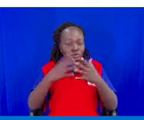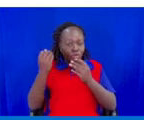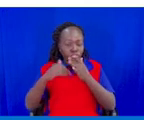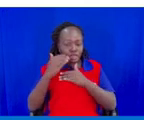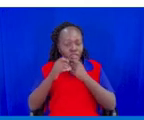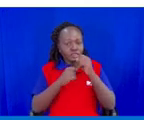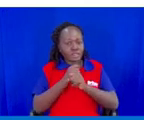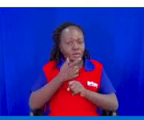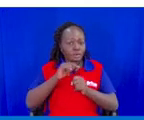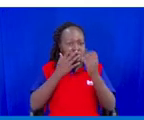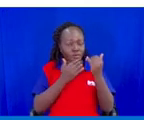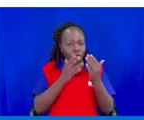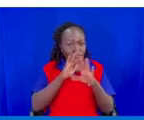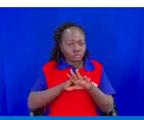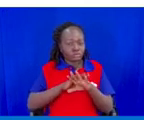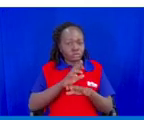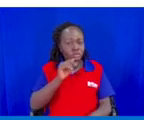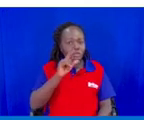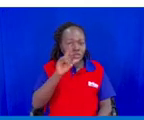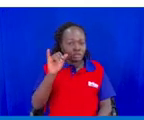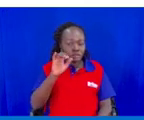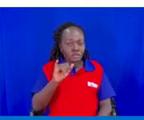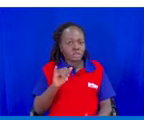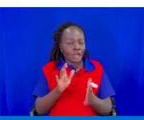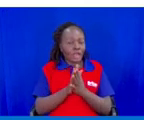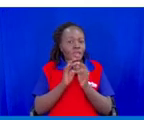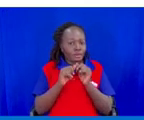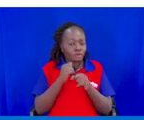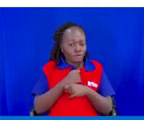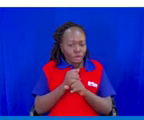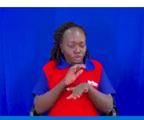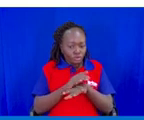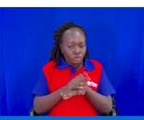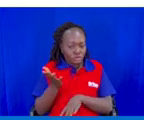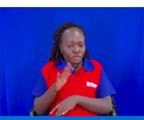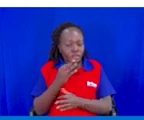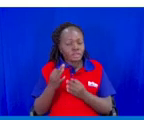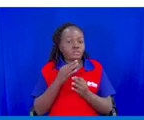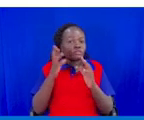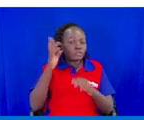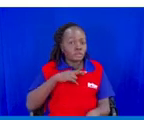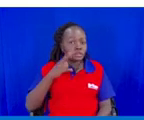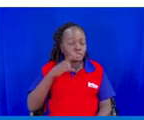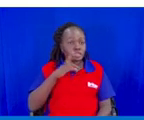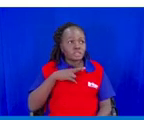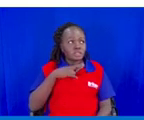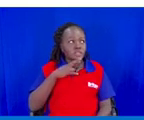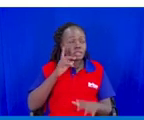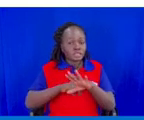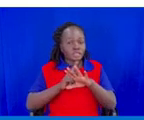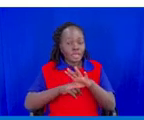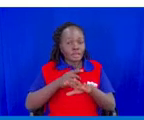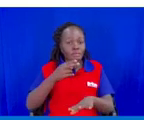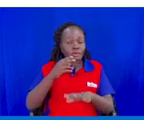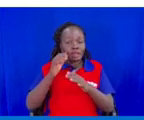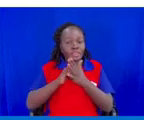very good rally and you should be able to make good returns. But if you risk averse, the time horizon you're looking at